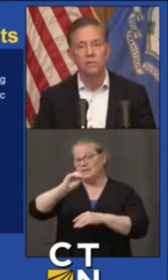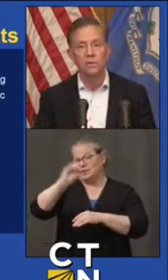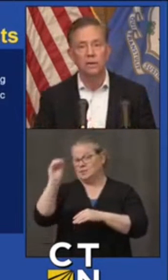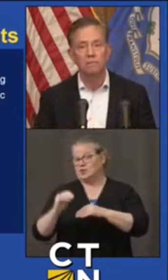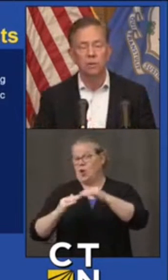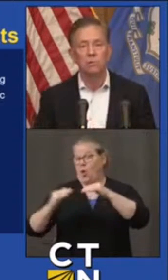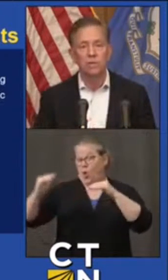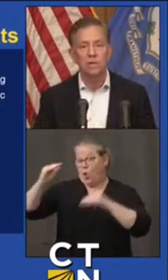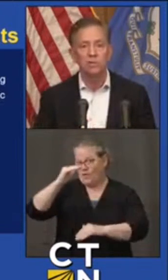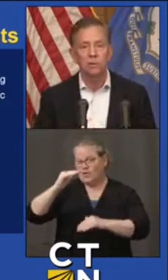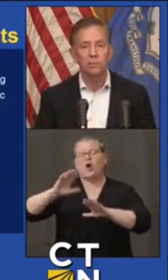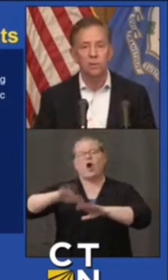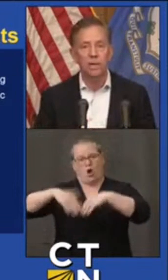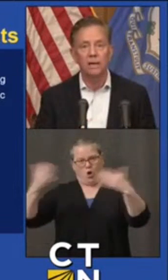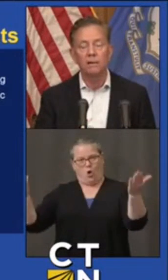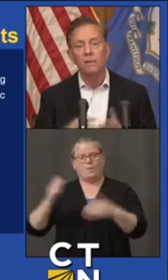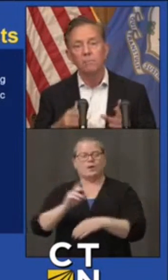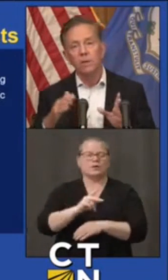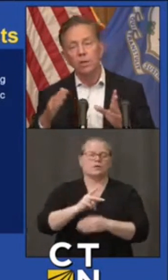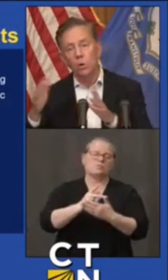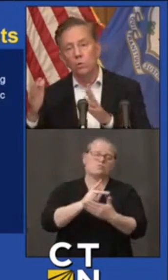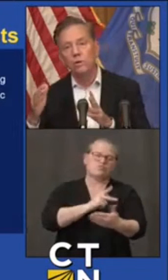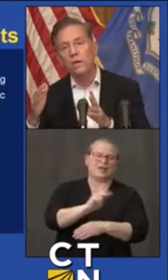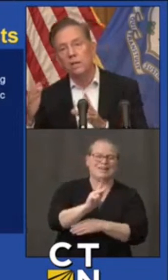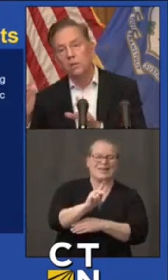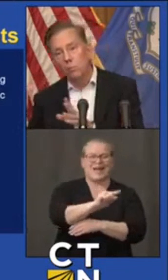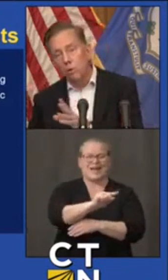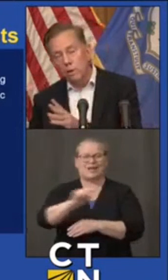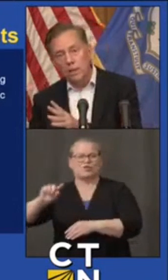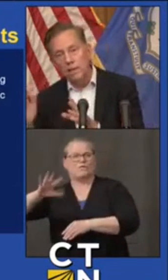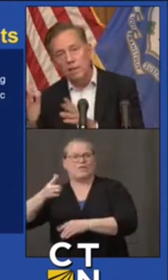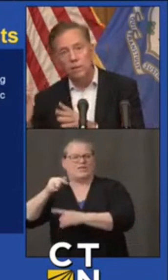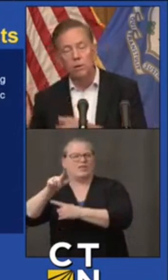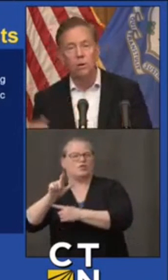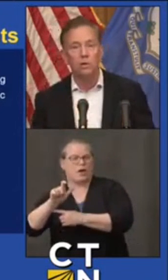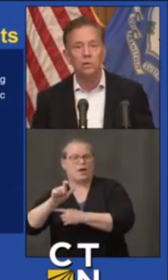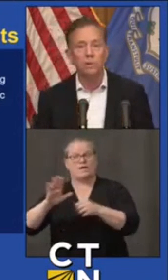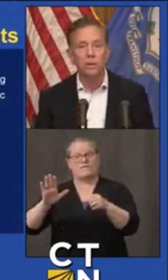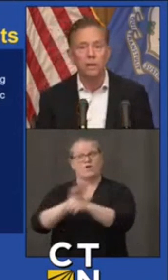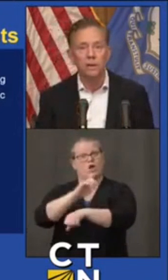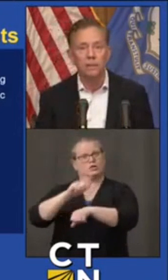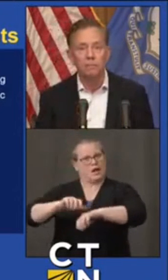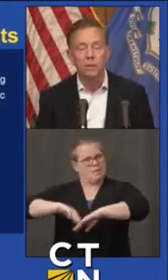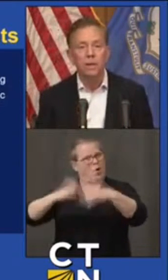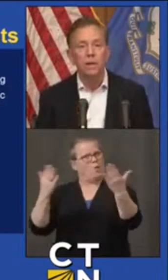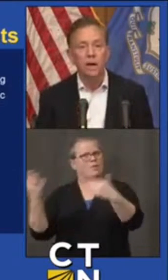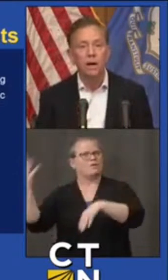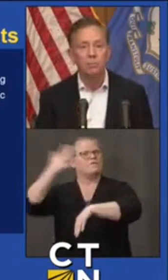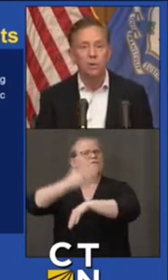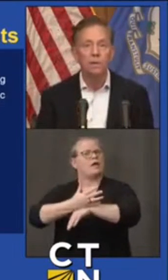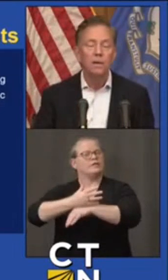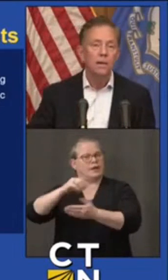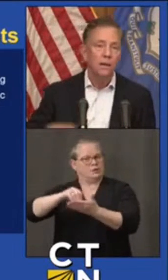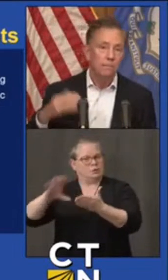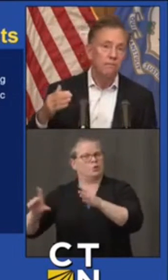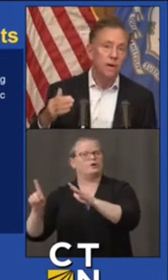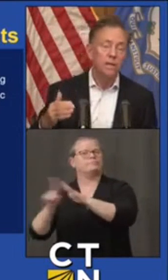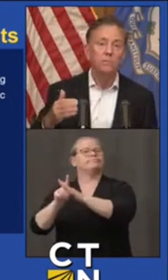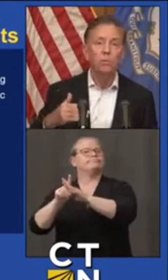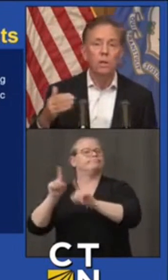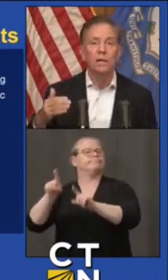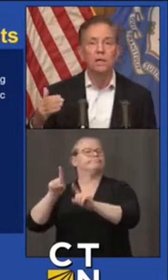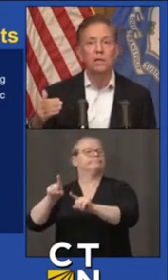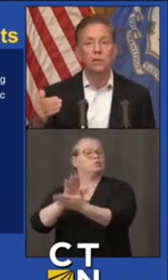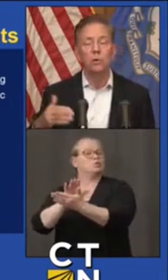basis. So those kids are able to get. The older you get, the more likely you are to be in a hybrid, and frankly,